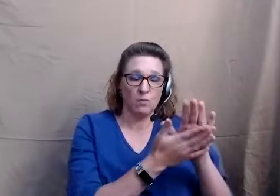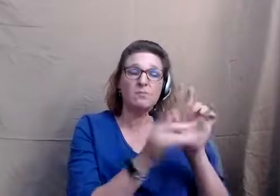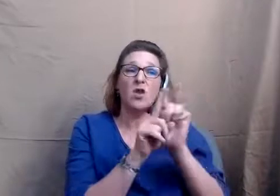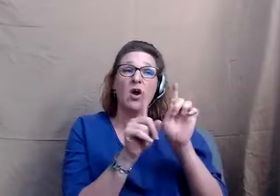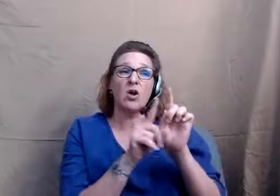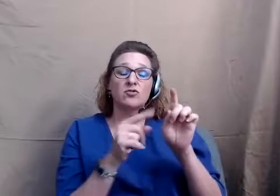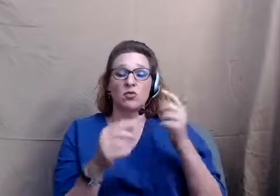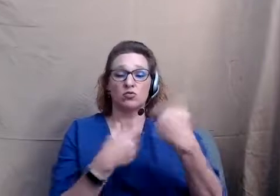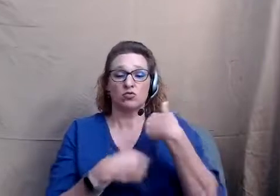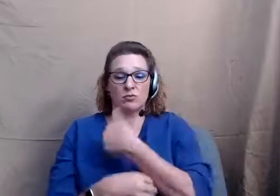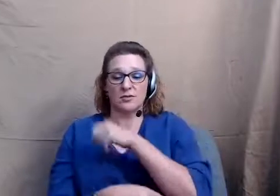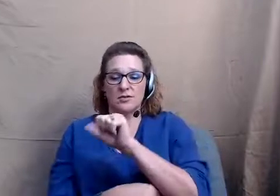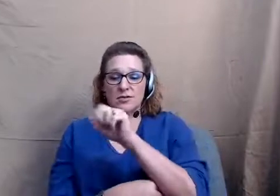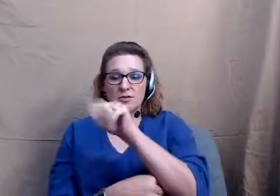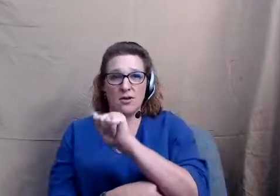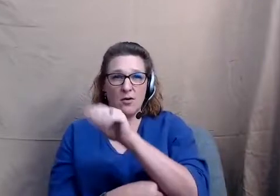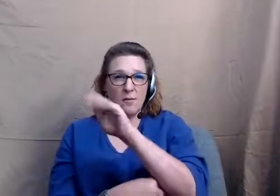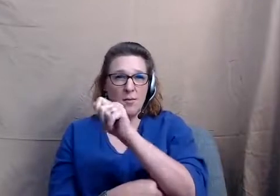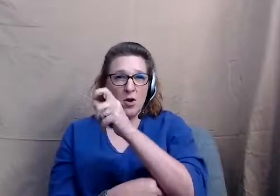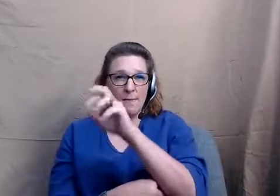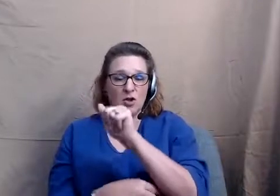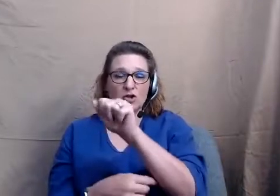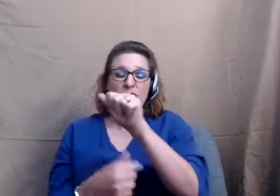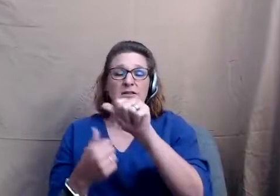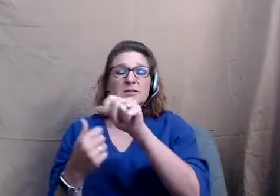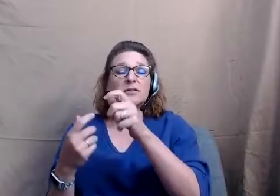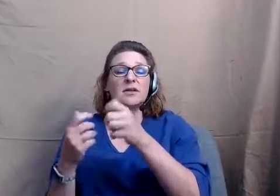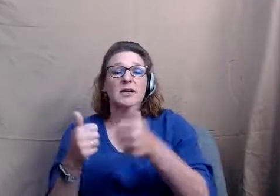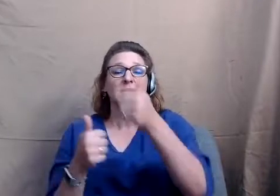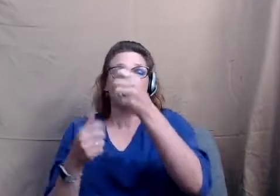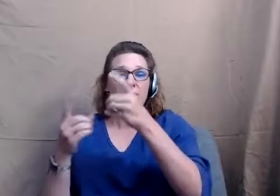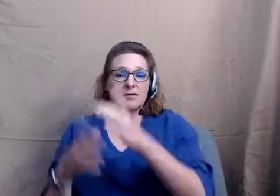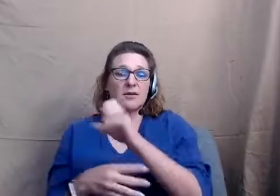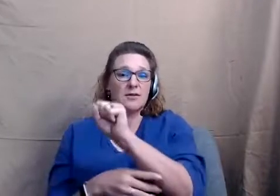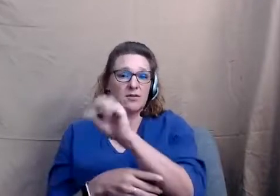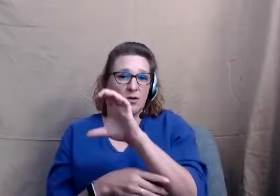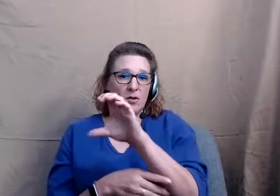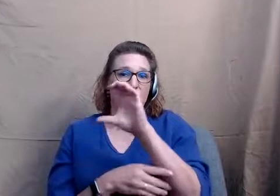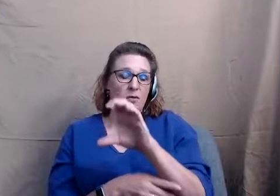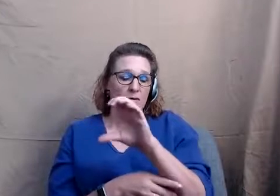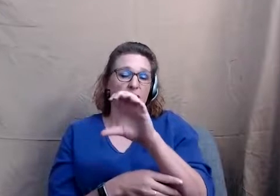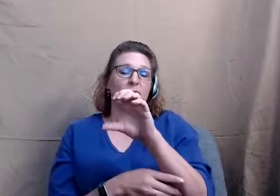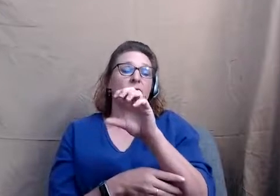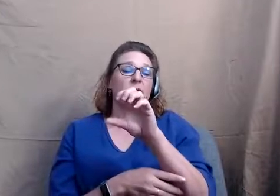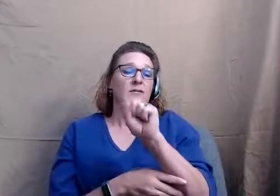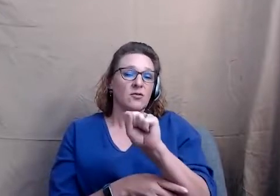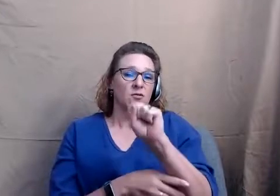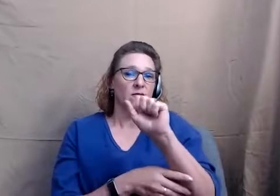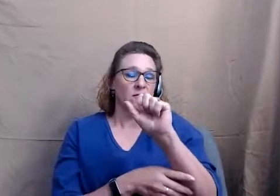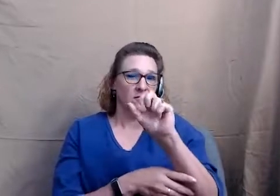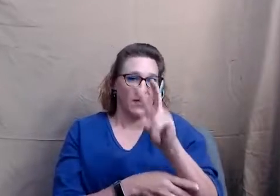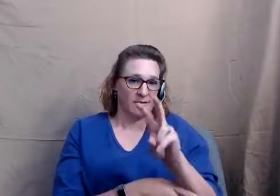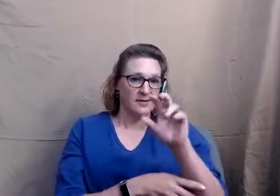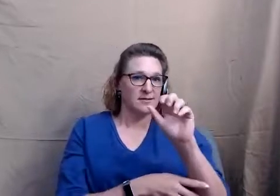Sarah Barber, who's the Executive Director of SCADVASA, the South Carolina Coalition Against Domestic Violence and Sexual Assault. Prior to